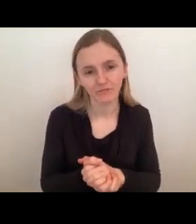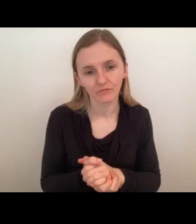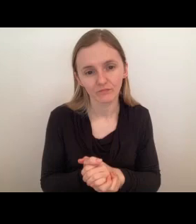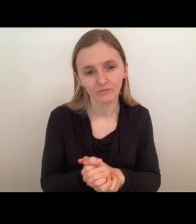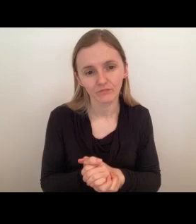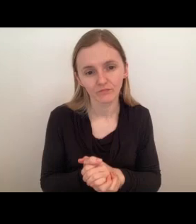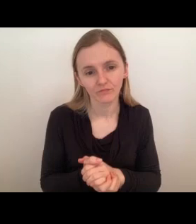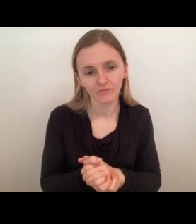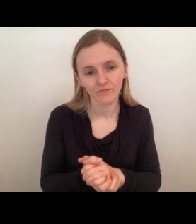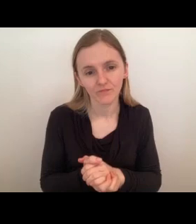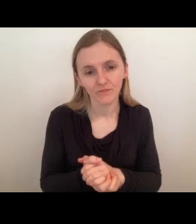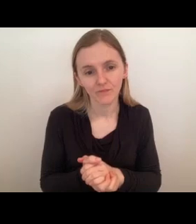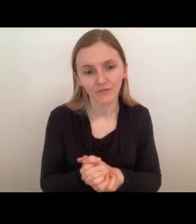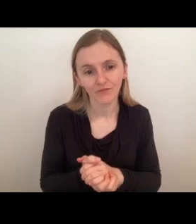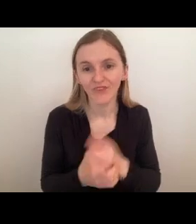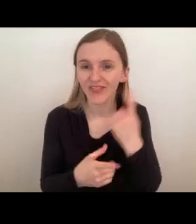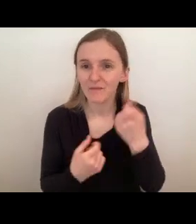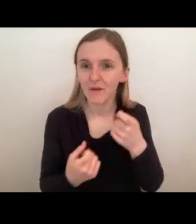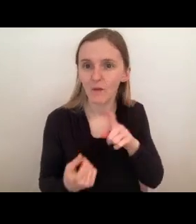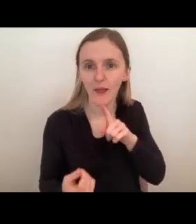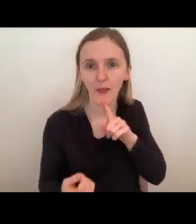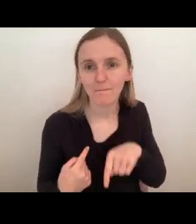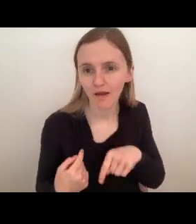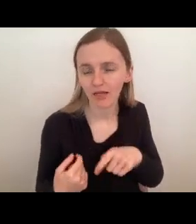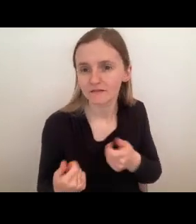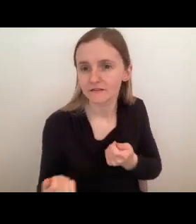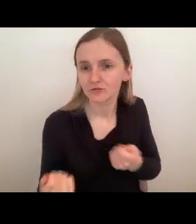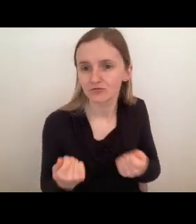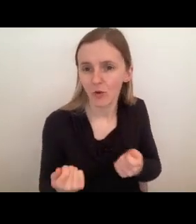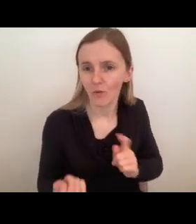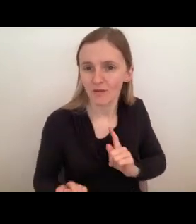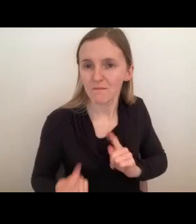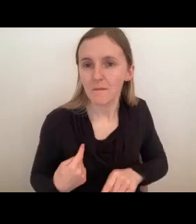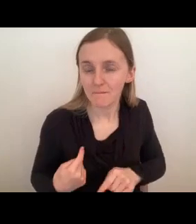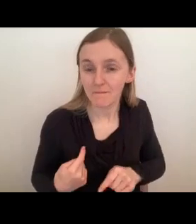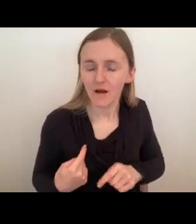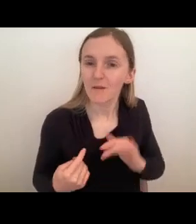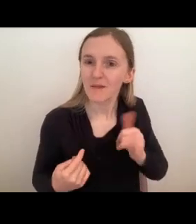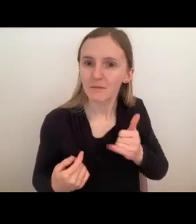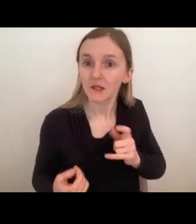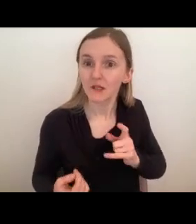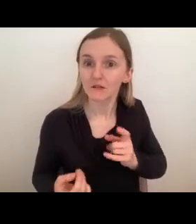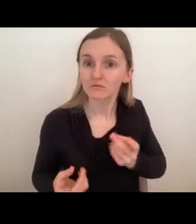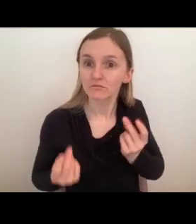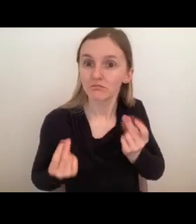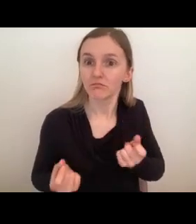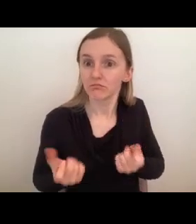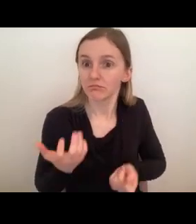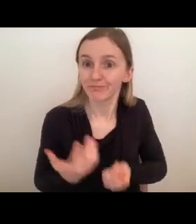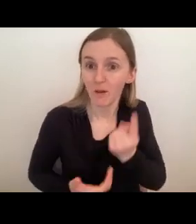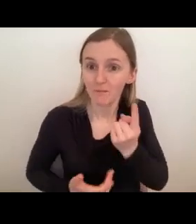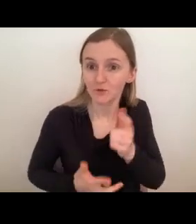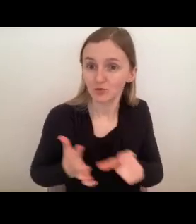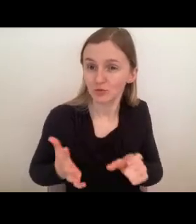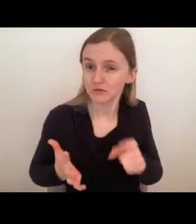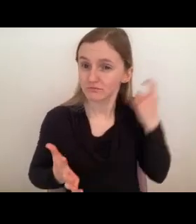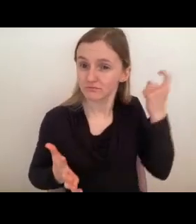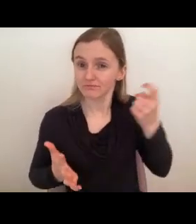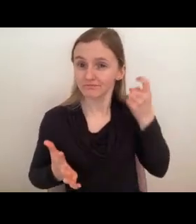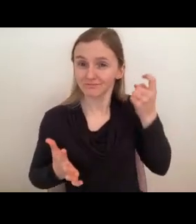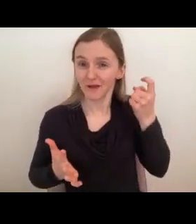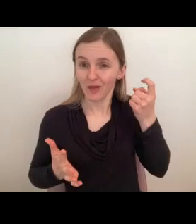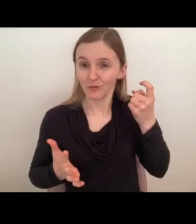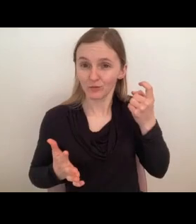control, not thinking before they're acting, maybe not considering those consequences, doing or saying things that might be